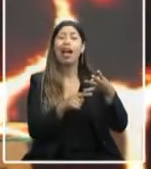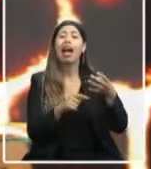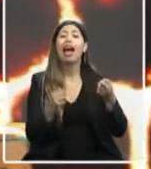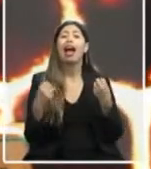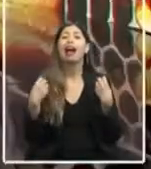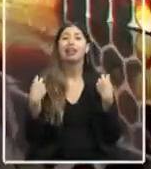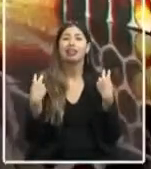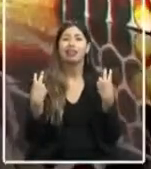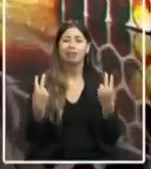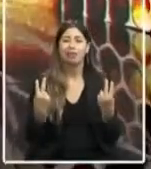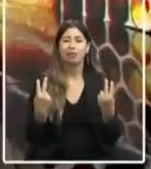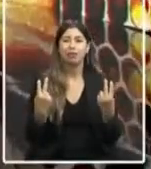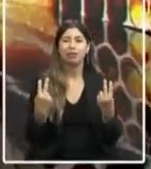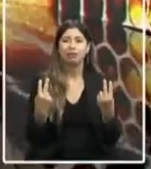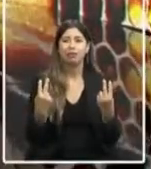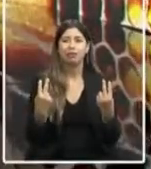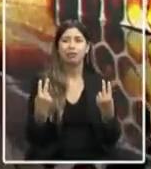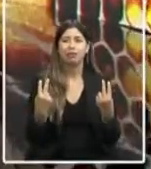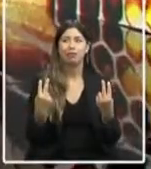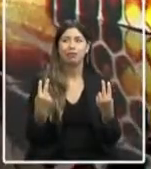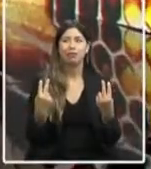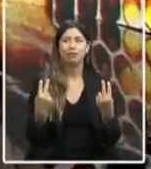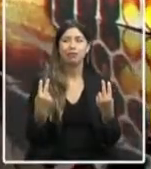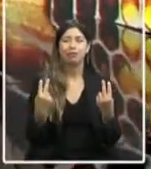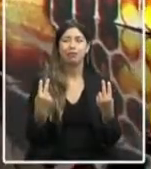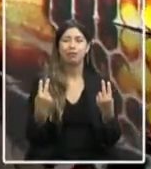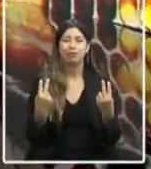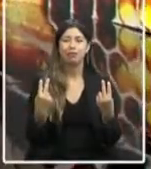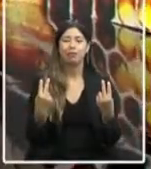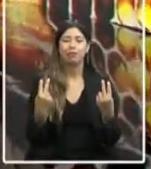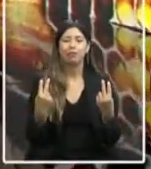basis of which we not only produce goods, but we exist.